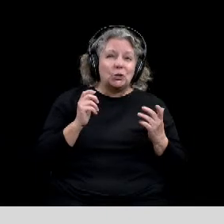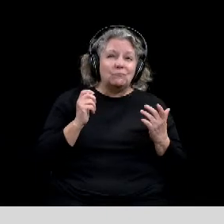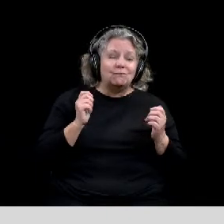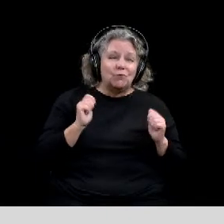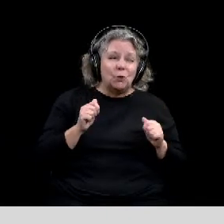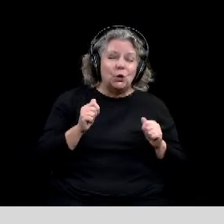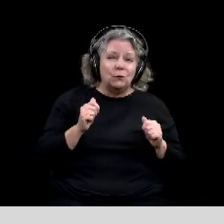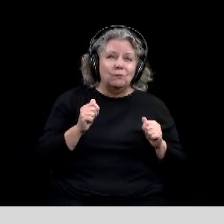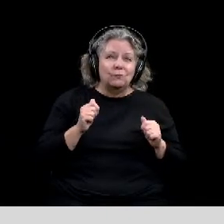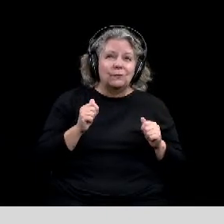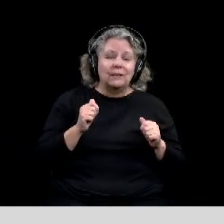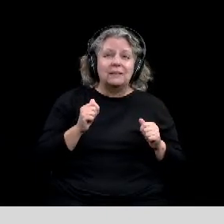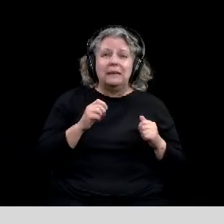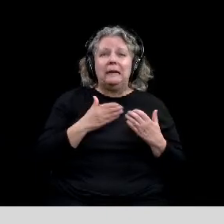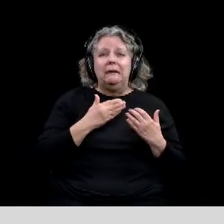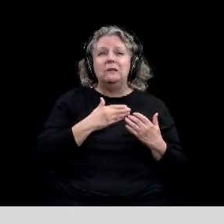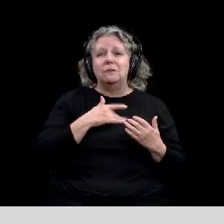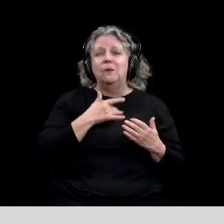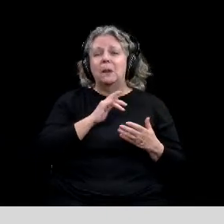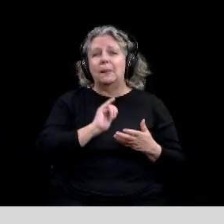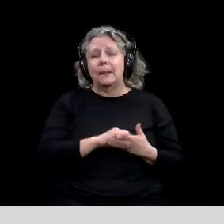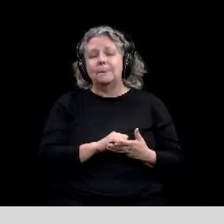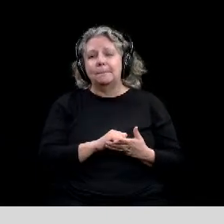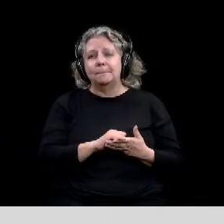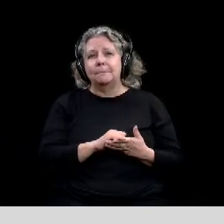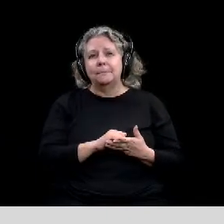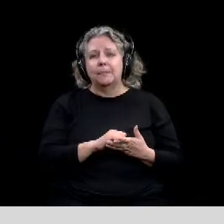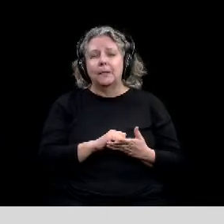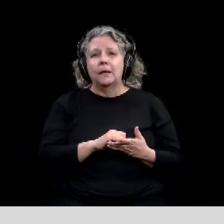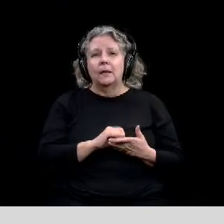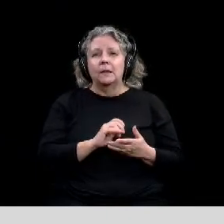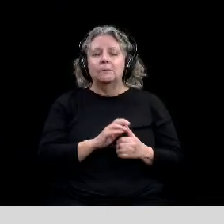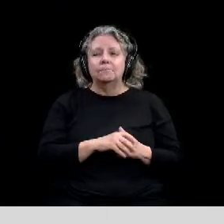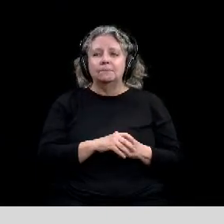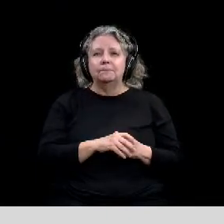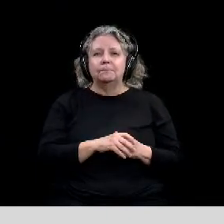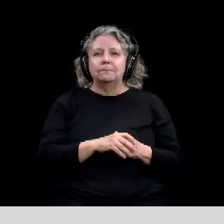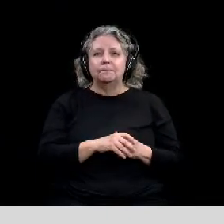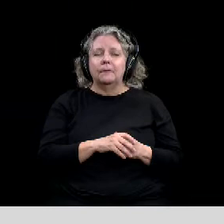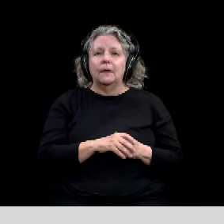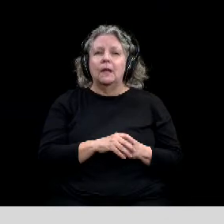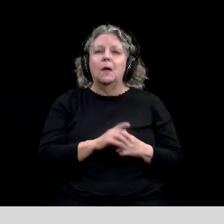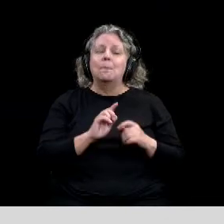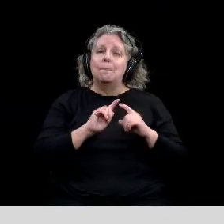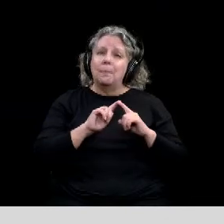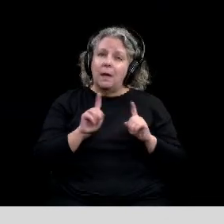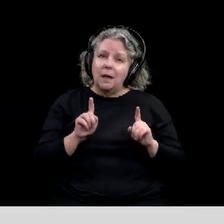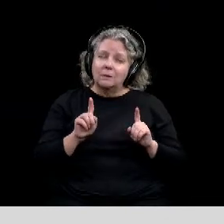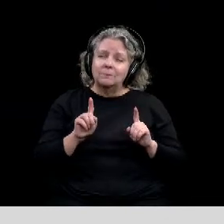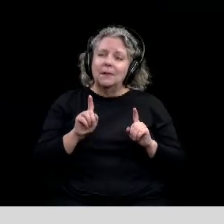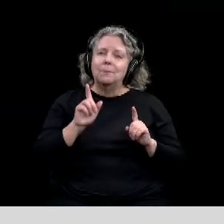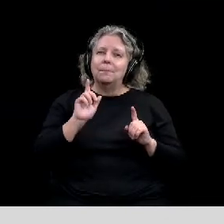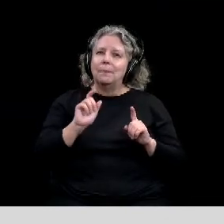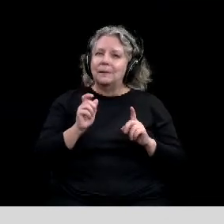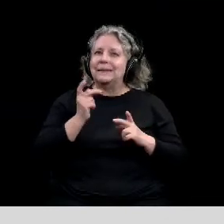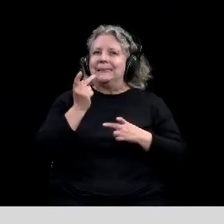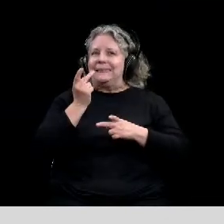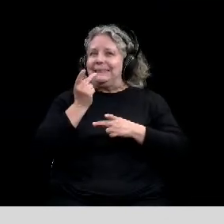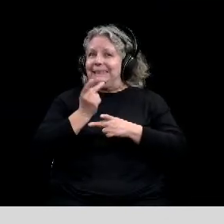the good direction that we're headed in here. I want us to be wary of sort